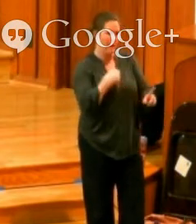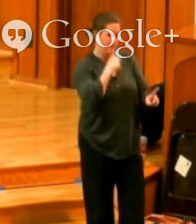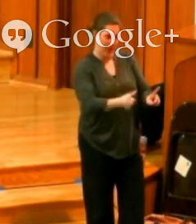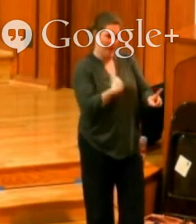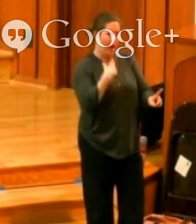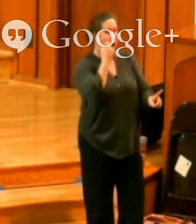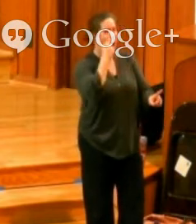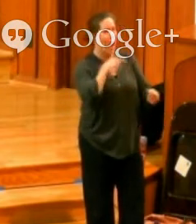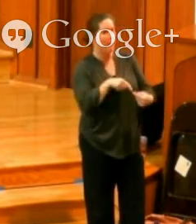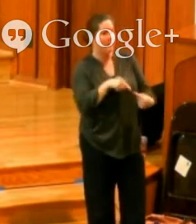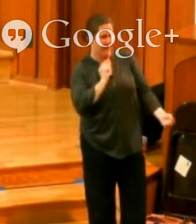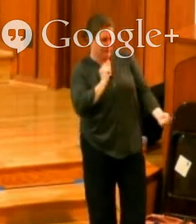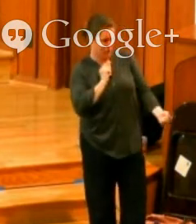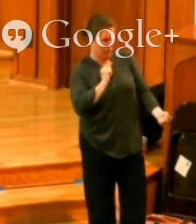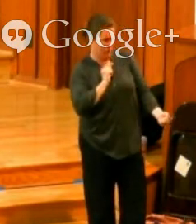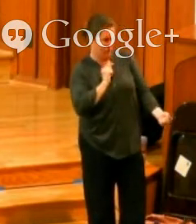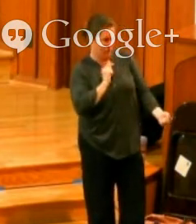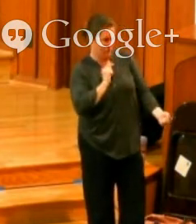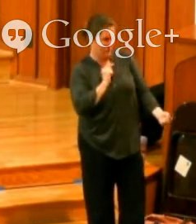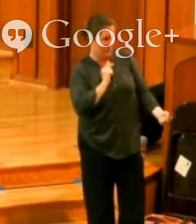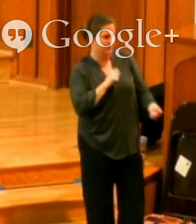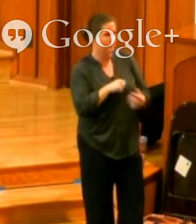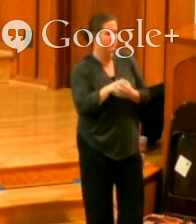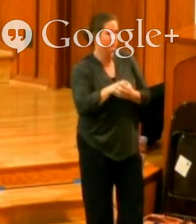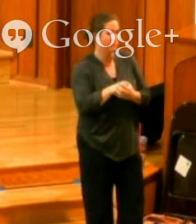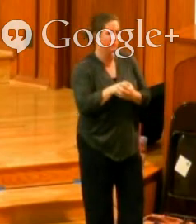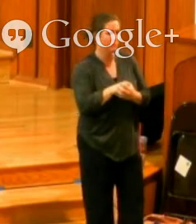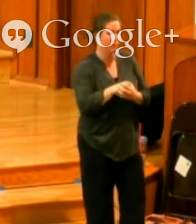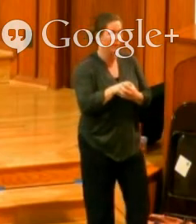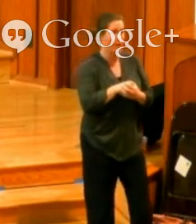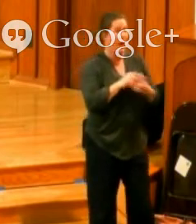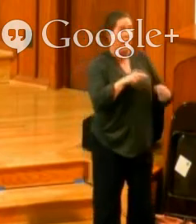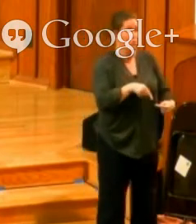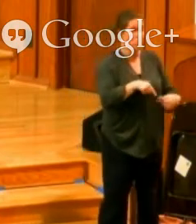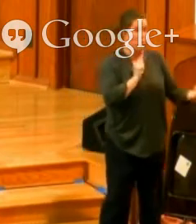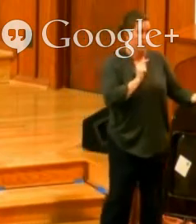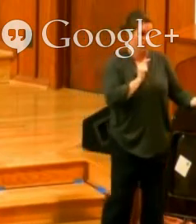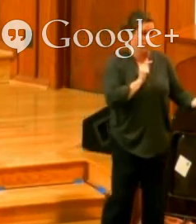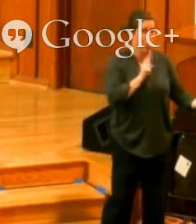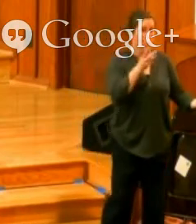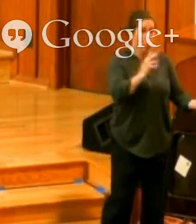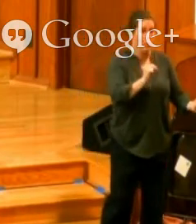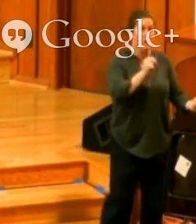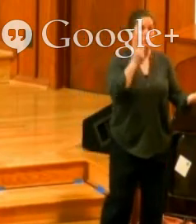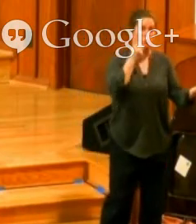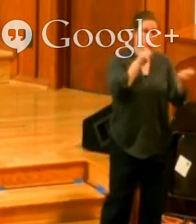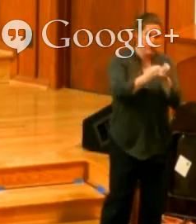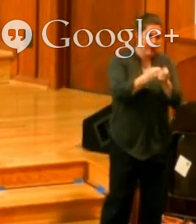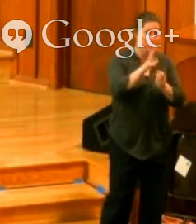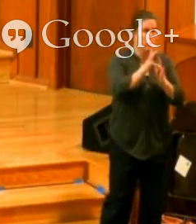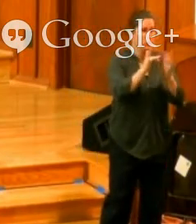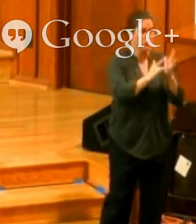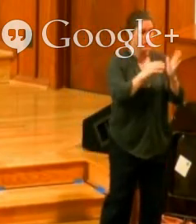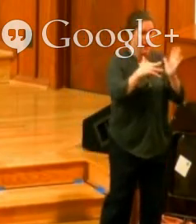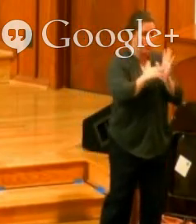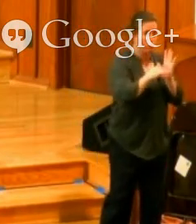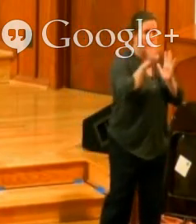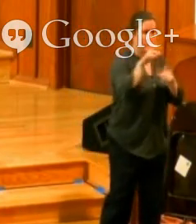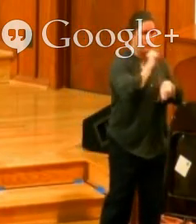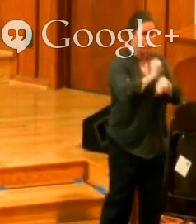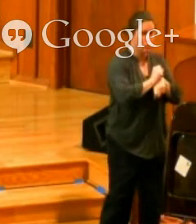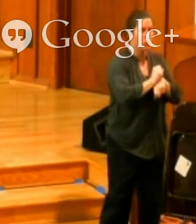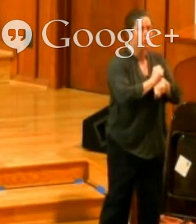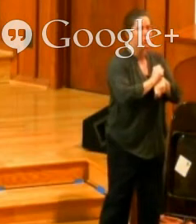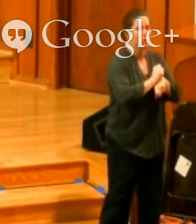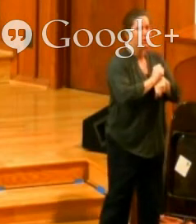the adversary's adversary. Can you say amen? And you're the adversary's adversary when you take a stand for Jesus and you study his word. But I will tell you